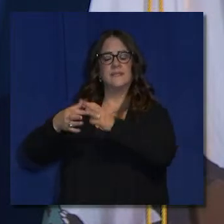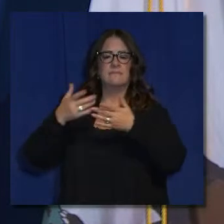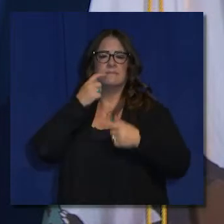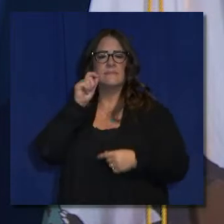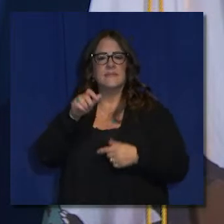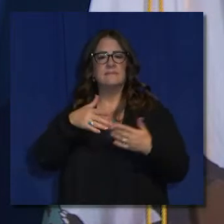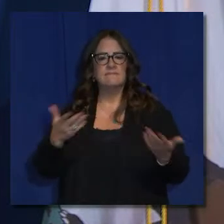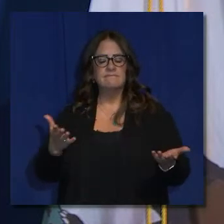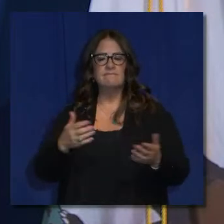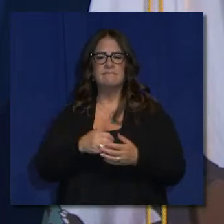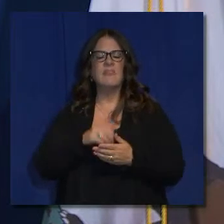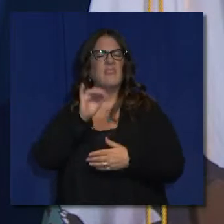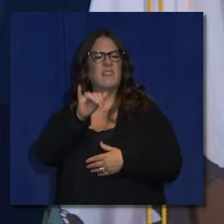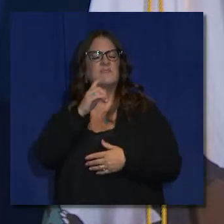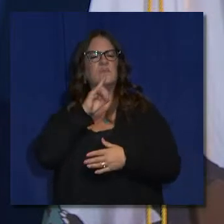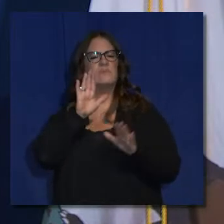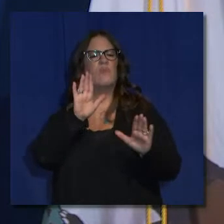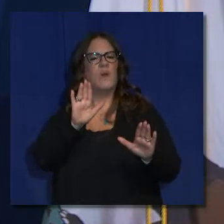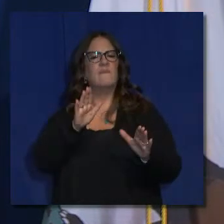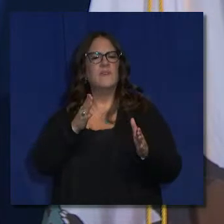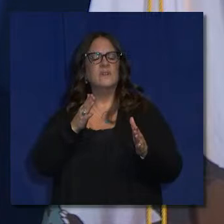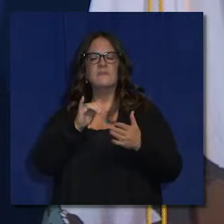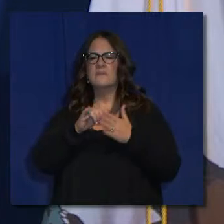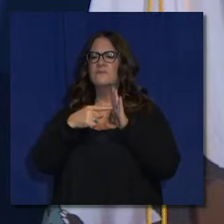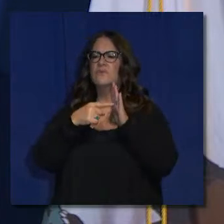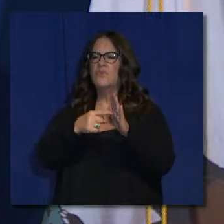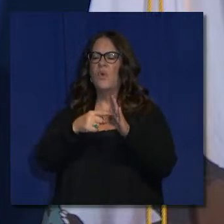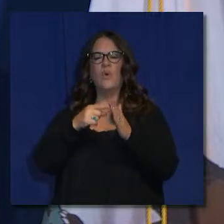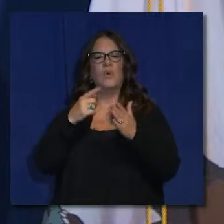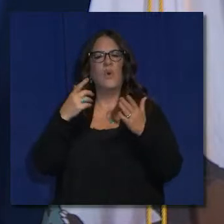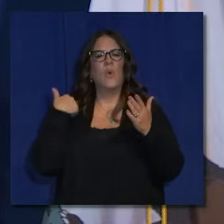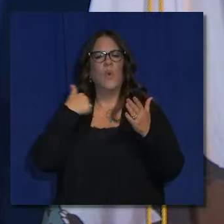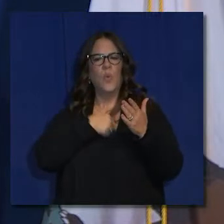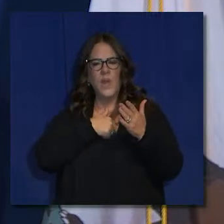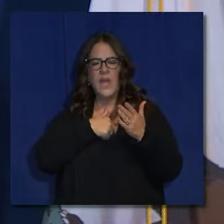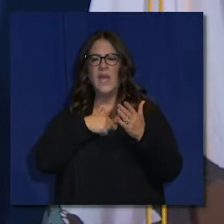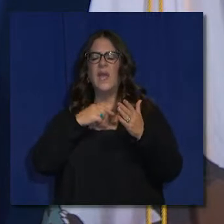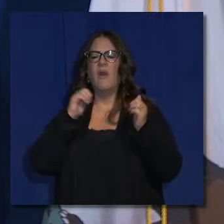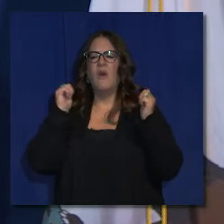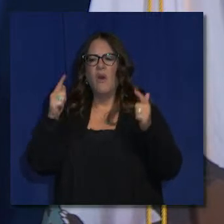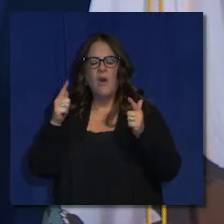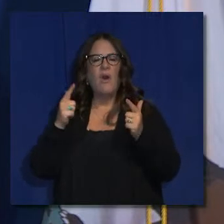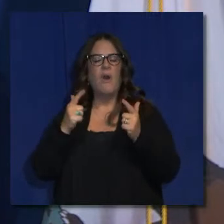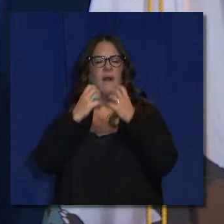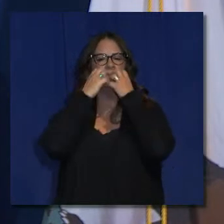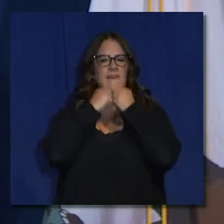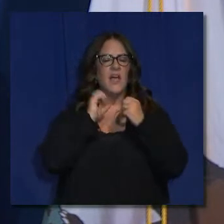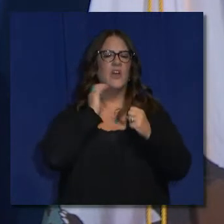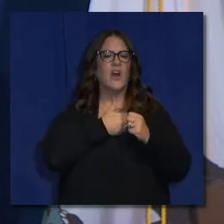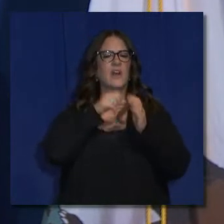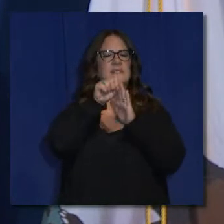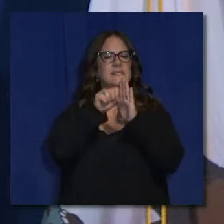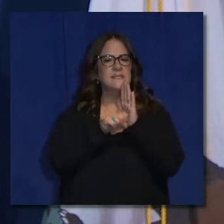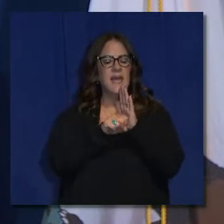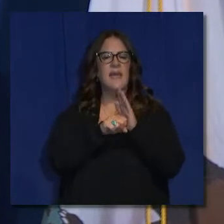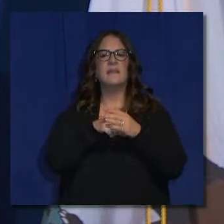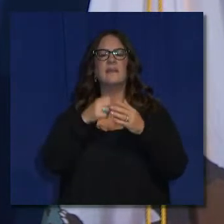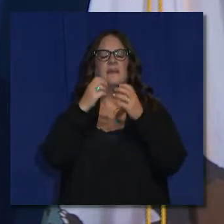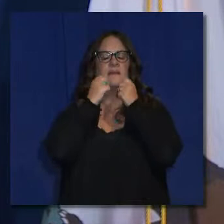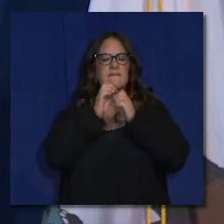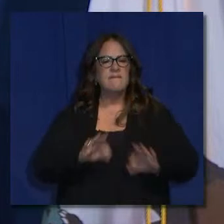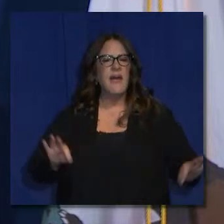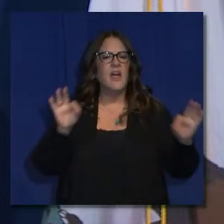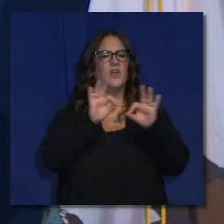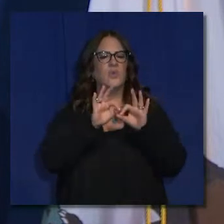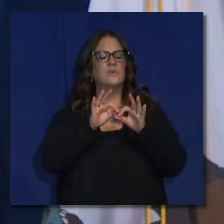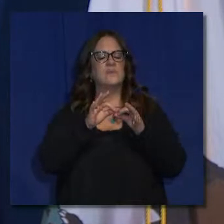a sweet spot that we think reflects truly the diversity and values of our state even more substantively. And so I do